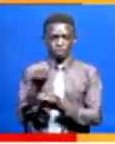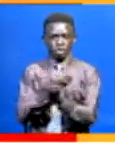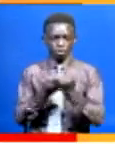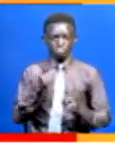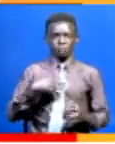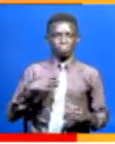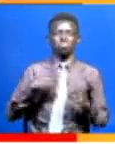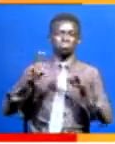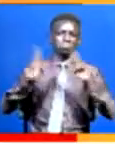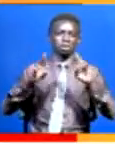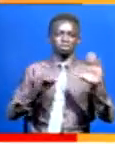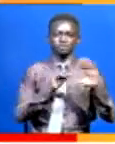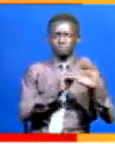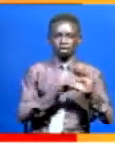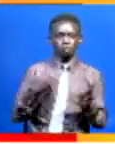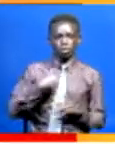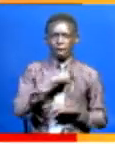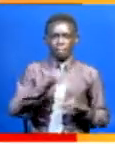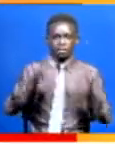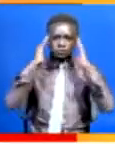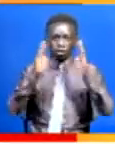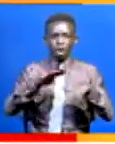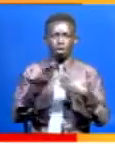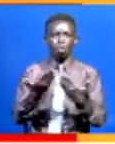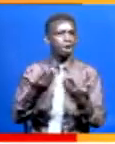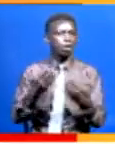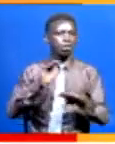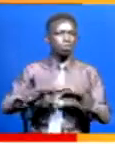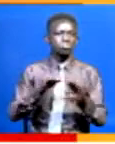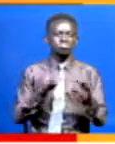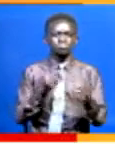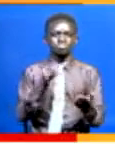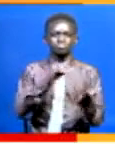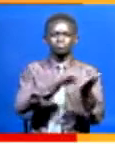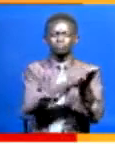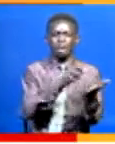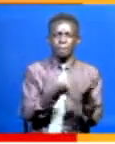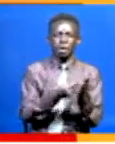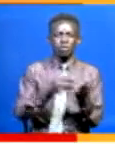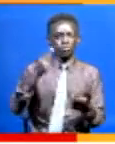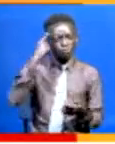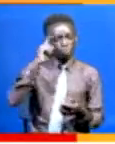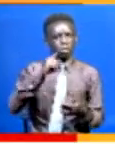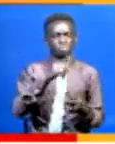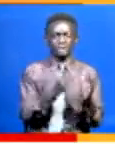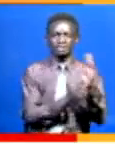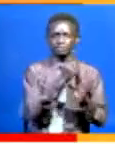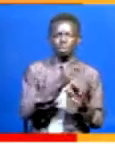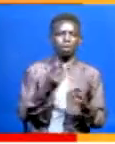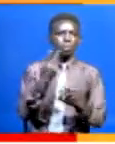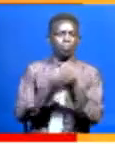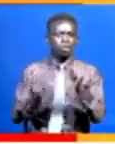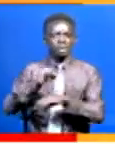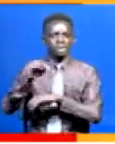more on putting more money in development, both at the national level and both at the county level. Because